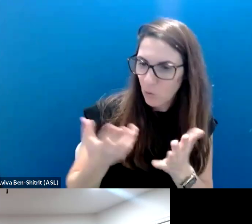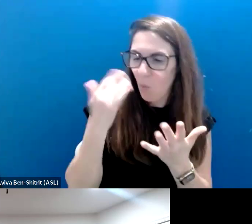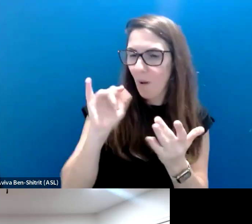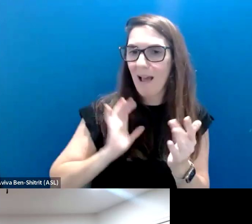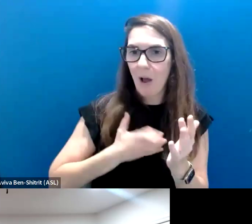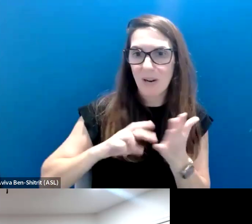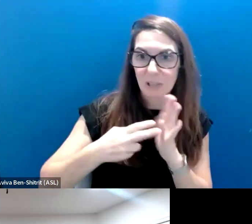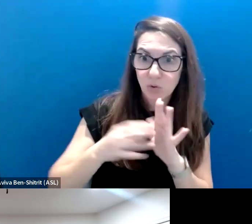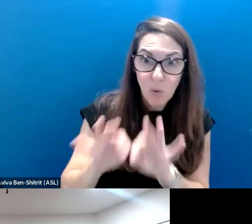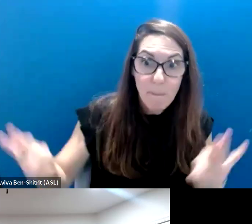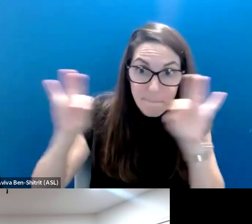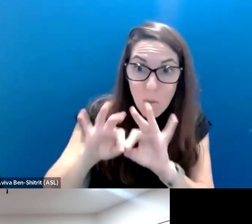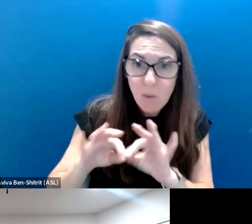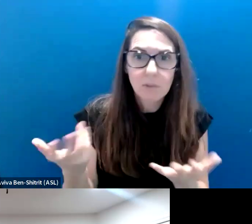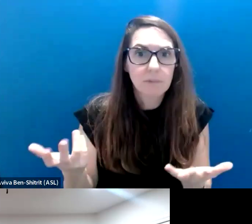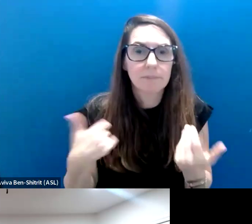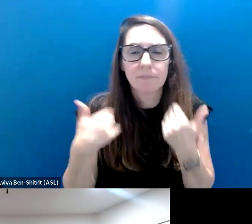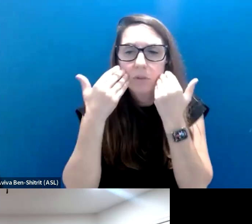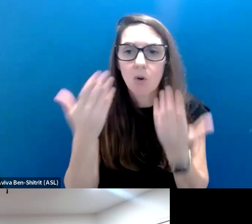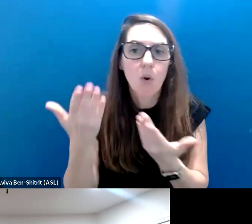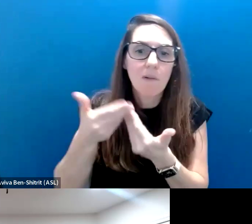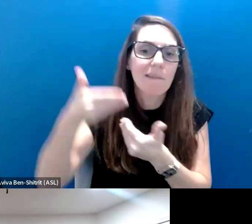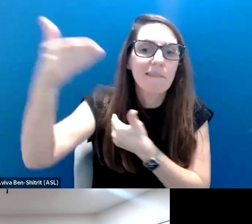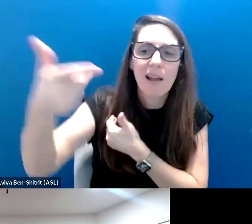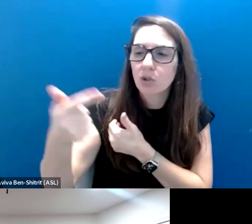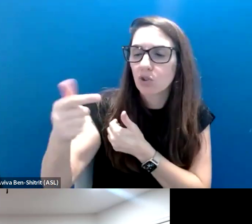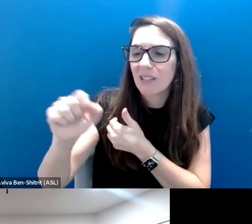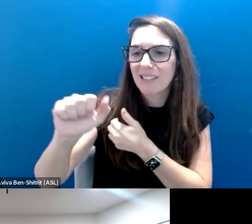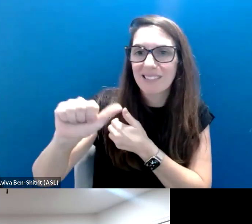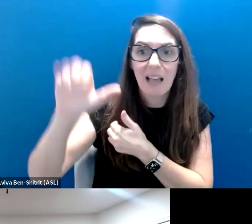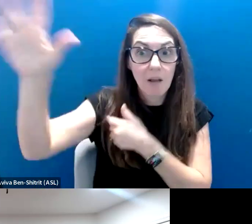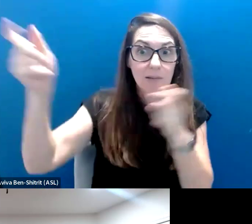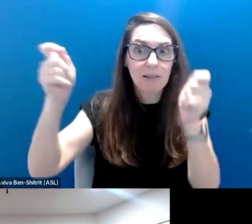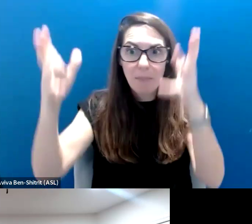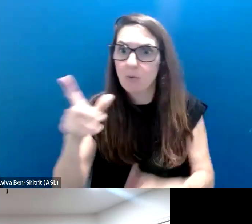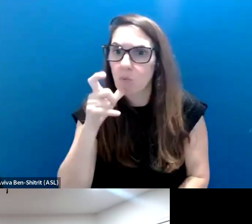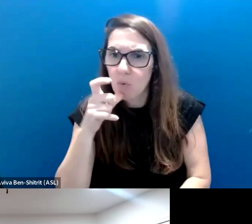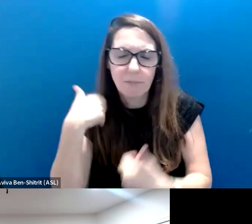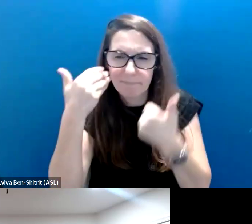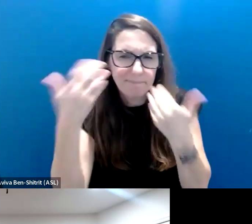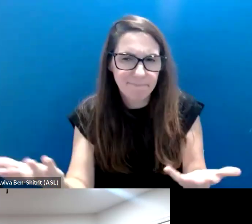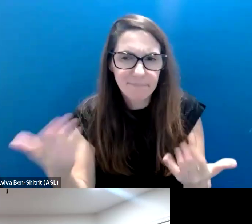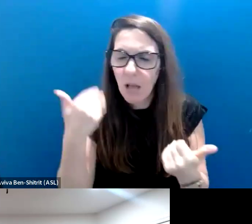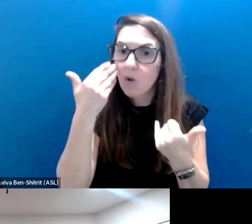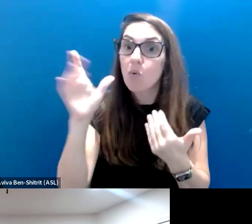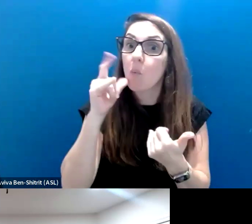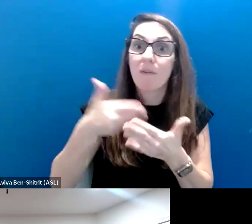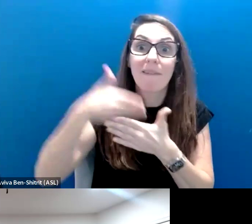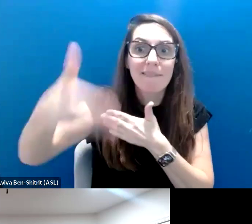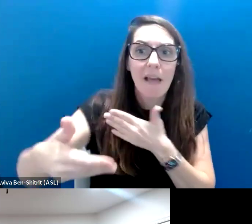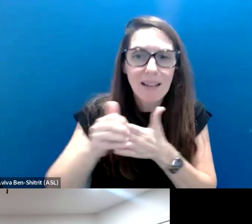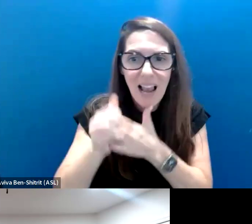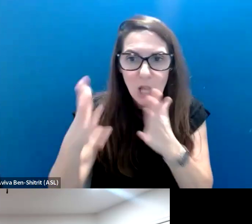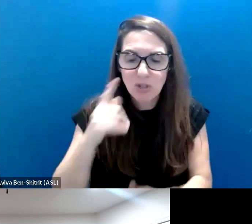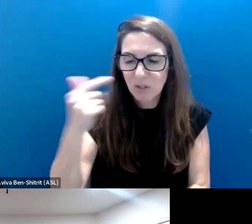Like I can't speak to who the next GSA administrator will be. I can't speak to the next series of GSA leadership. I know we